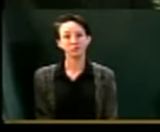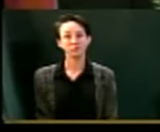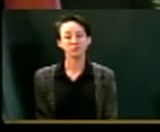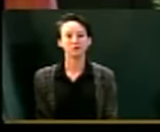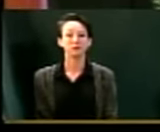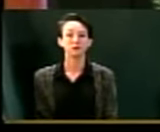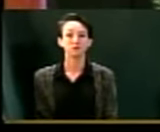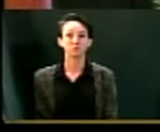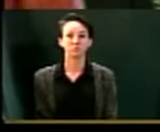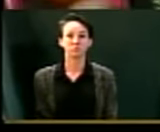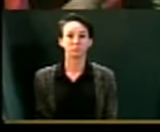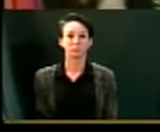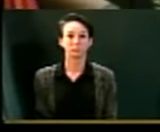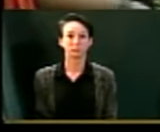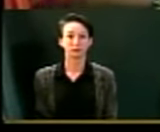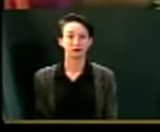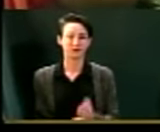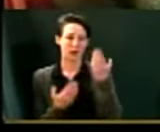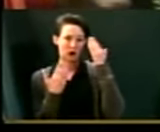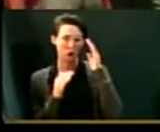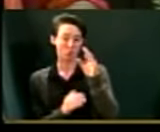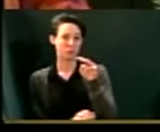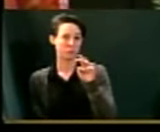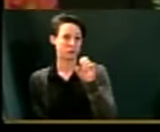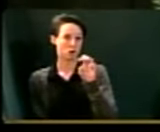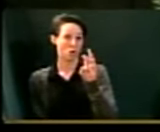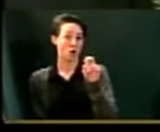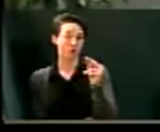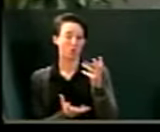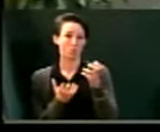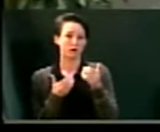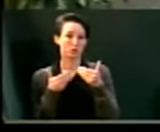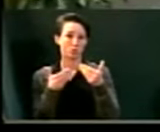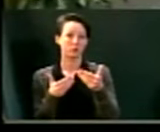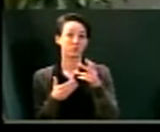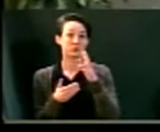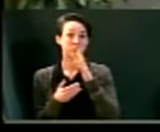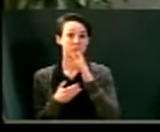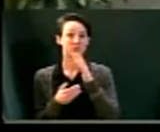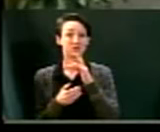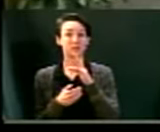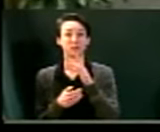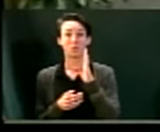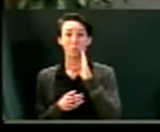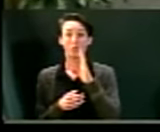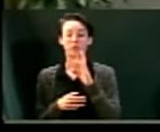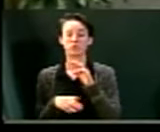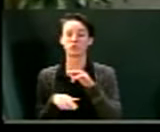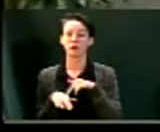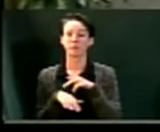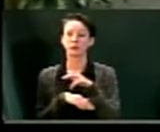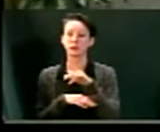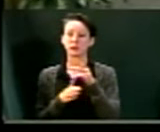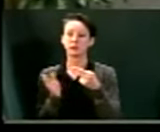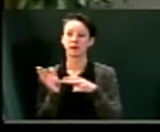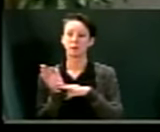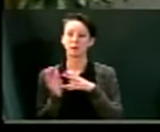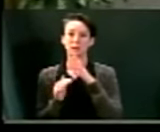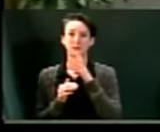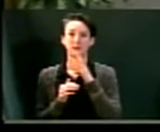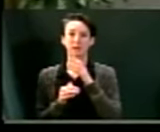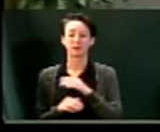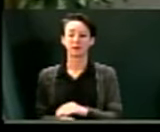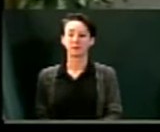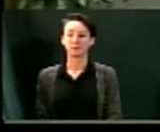Okay. Yes. I don't know if Ms. Owen wants to go ahead and speak, but there is, I guess you're going to reference Ms. Patchen. She's signed up to speak. Okay, go ahead, Ms.